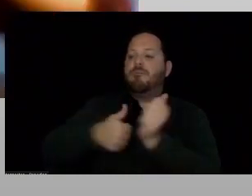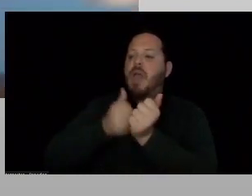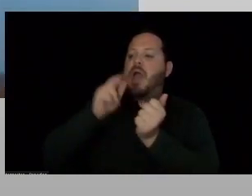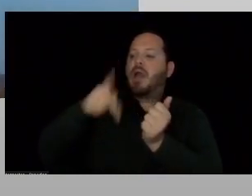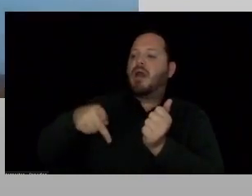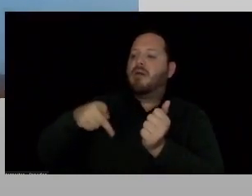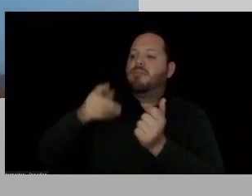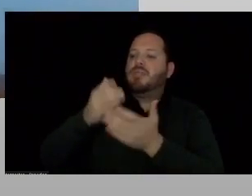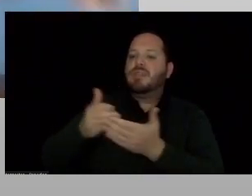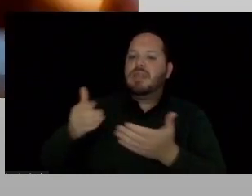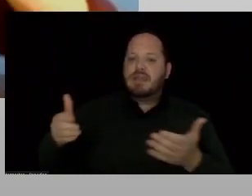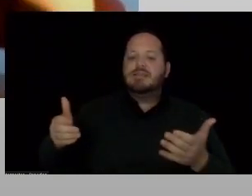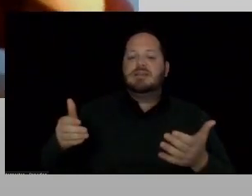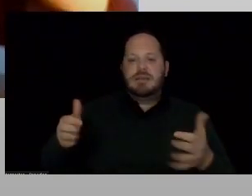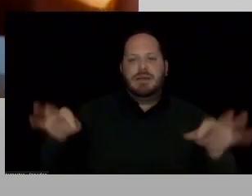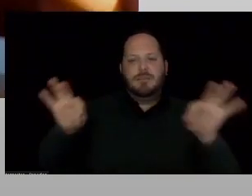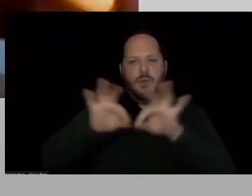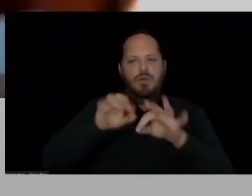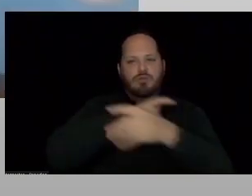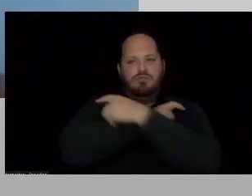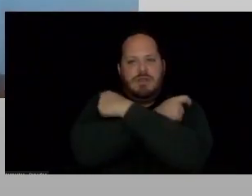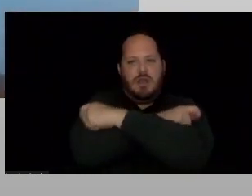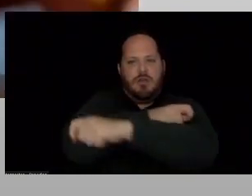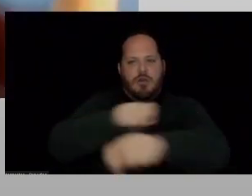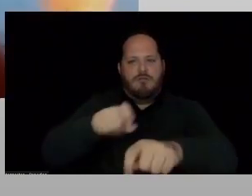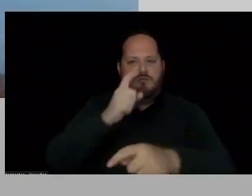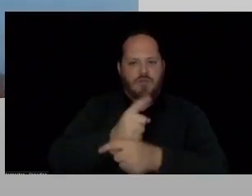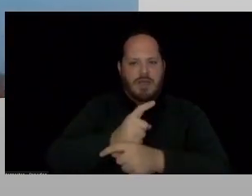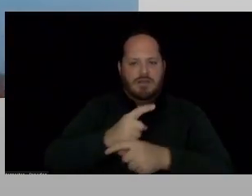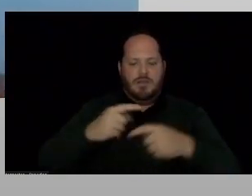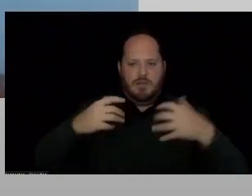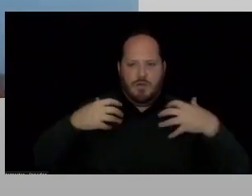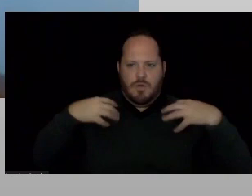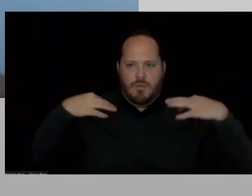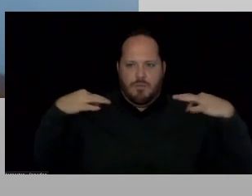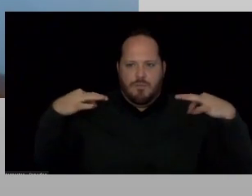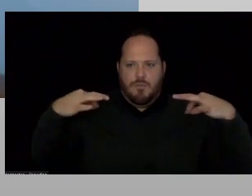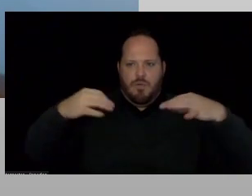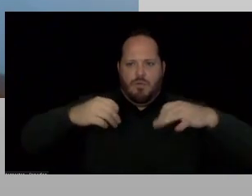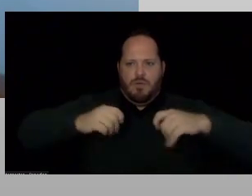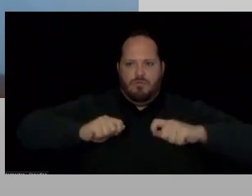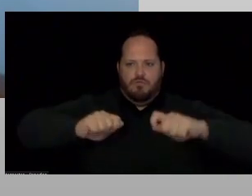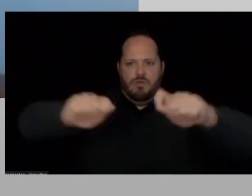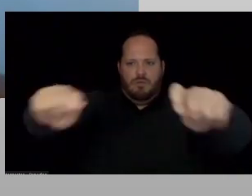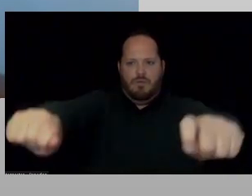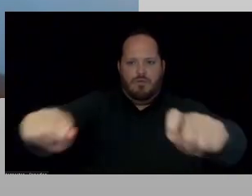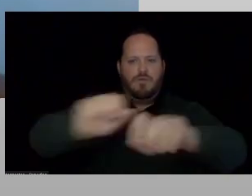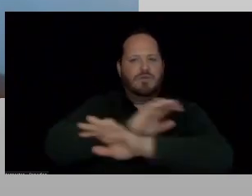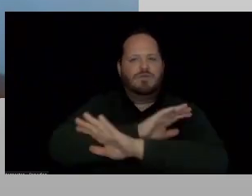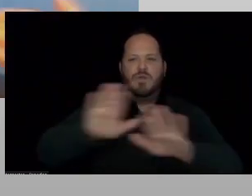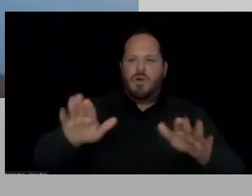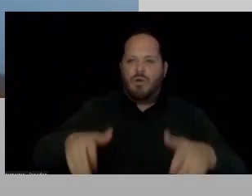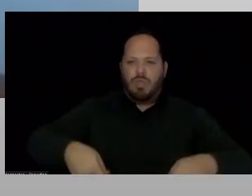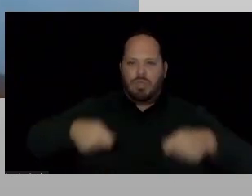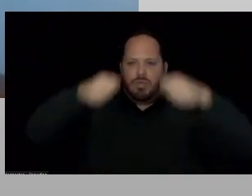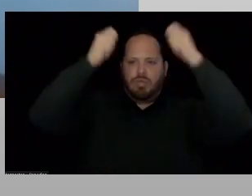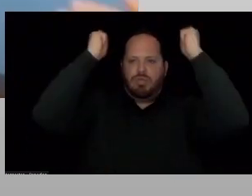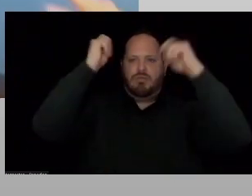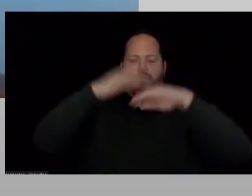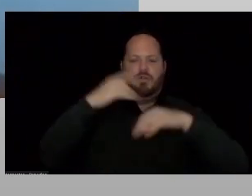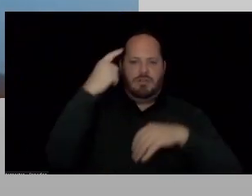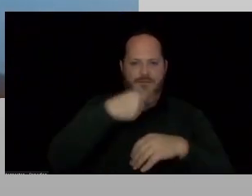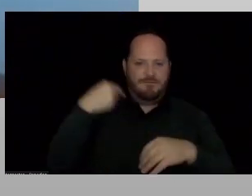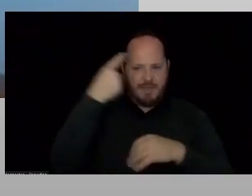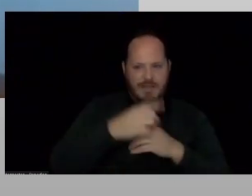you don't want your face in it, right? You want to pull away and remove it. And ordering and proper protocols for doing this